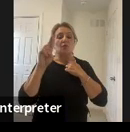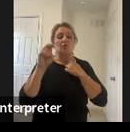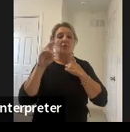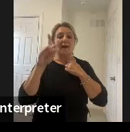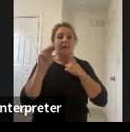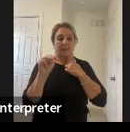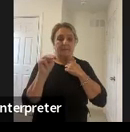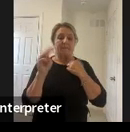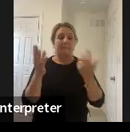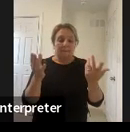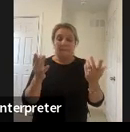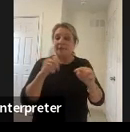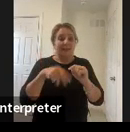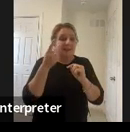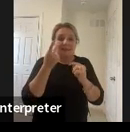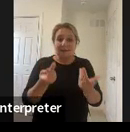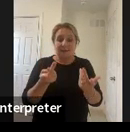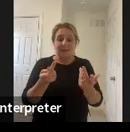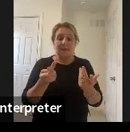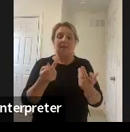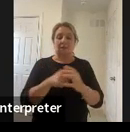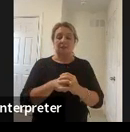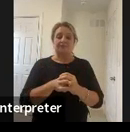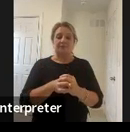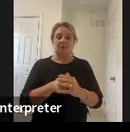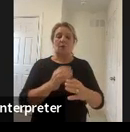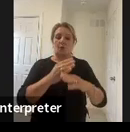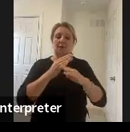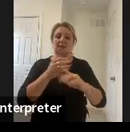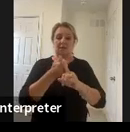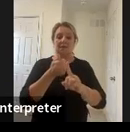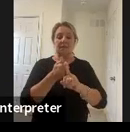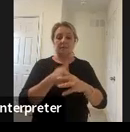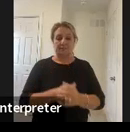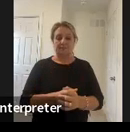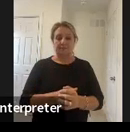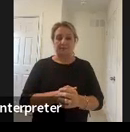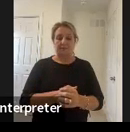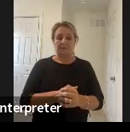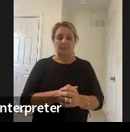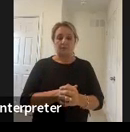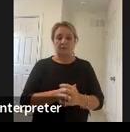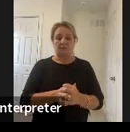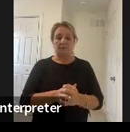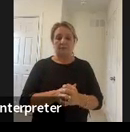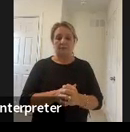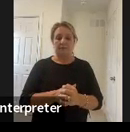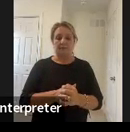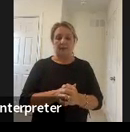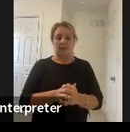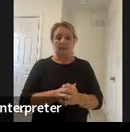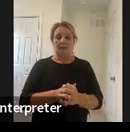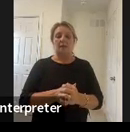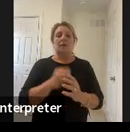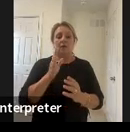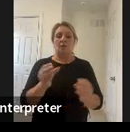of monkeypox transmission and will protect you from other sexually transmitted infections. There will be